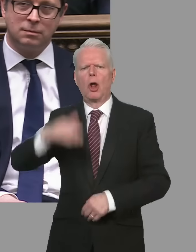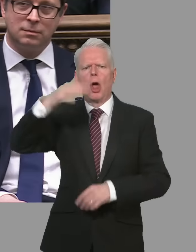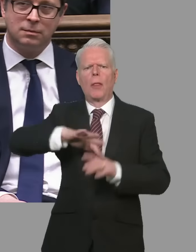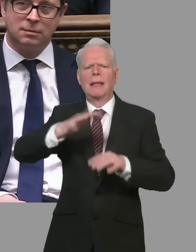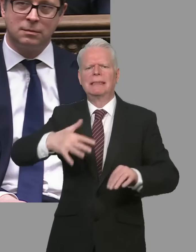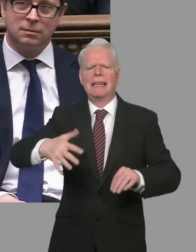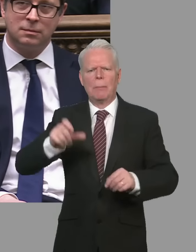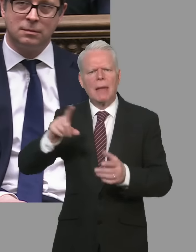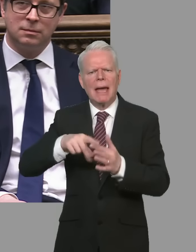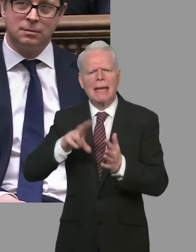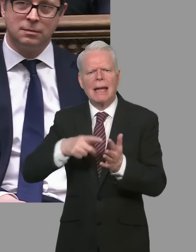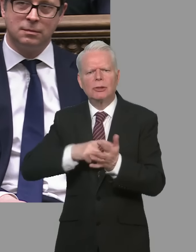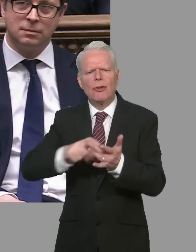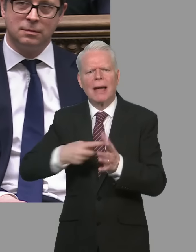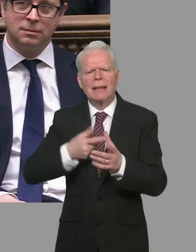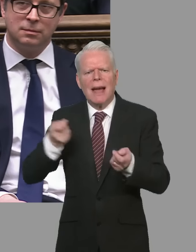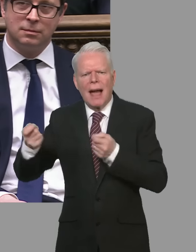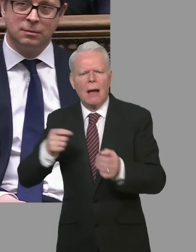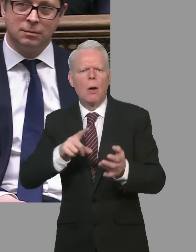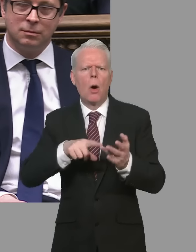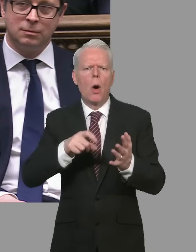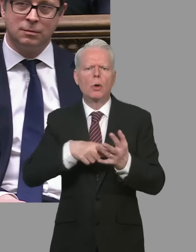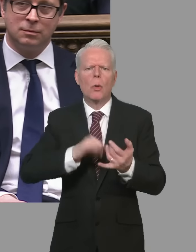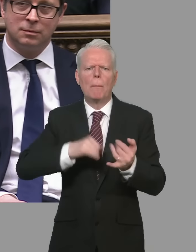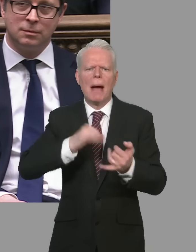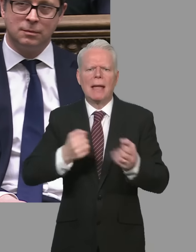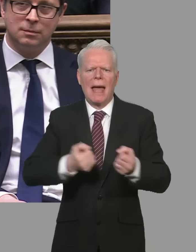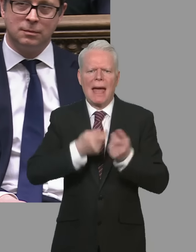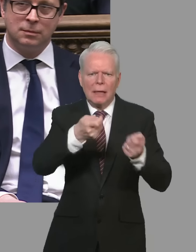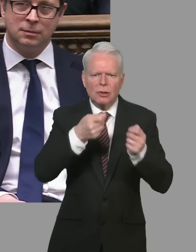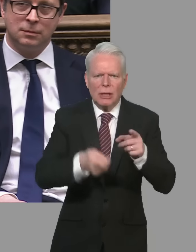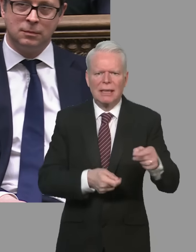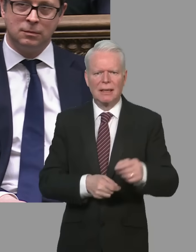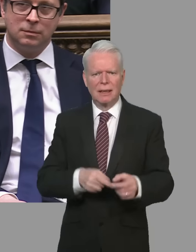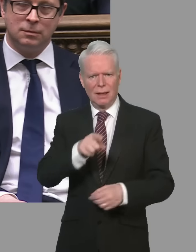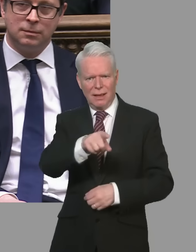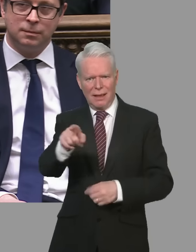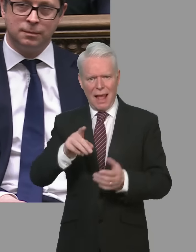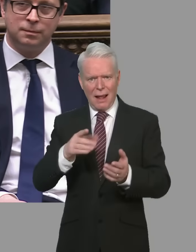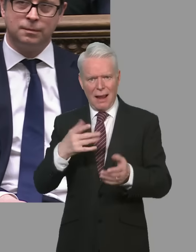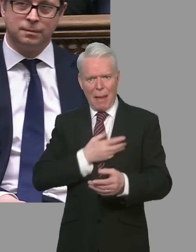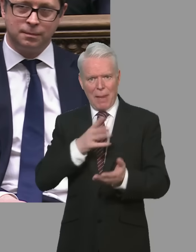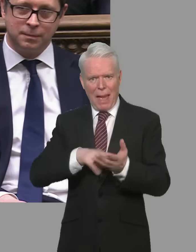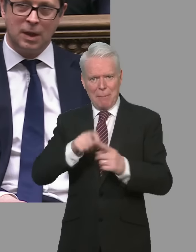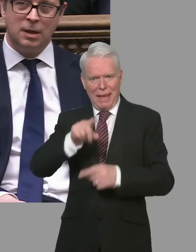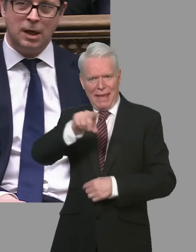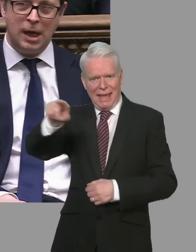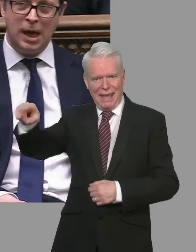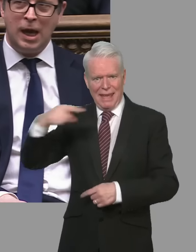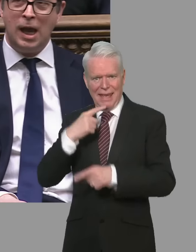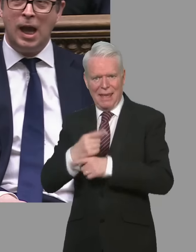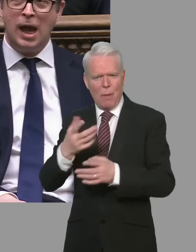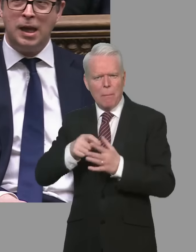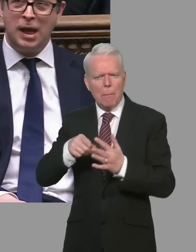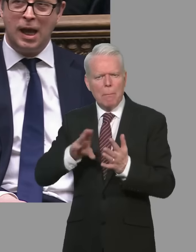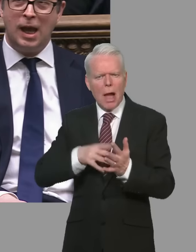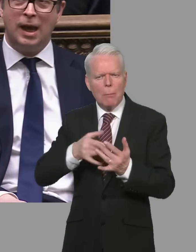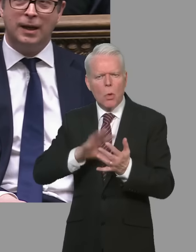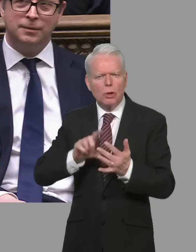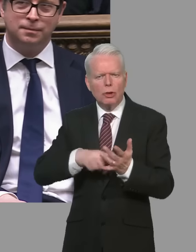carbon emissions might give a sense of moral superiority, but it is simply impoverishing our communities.